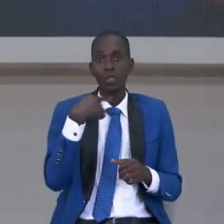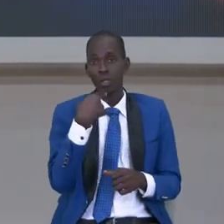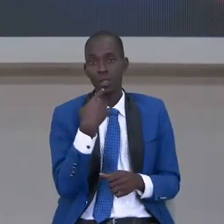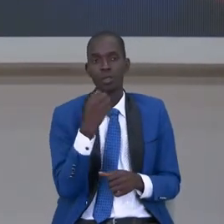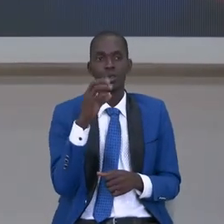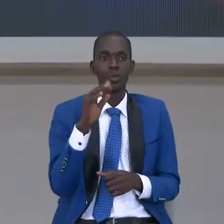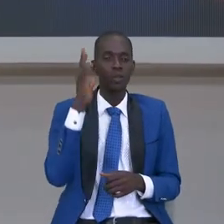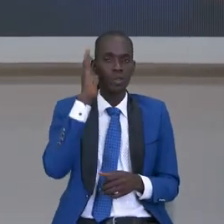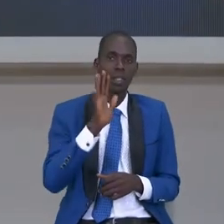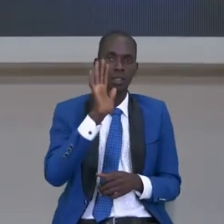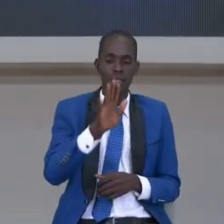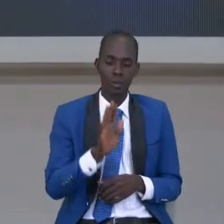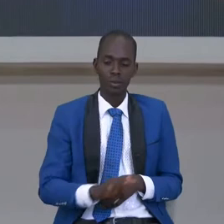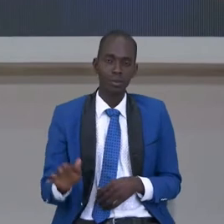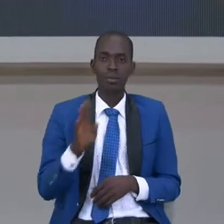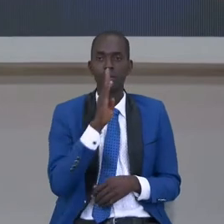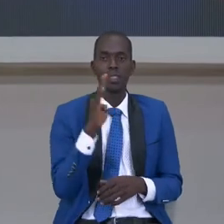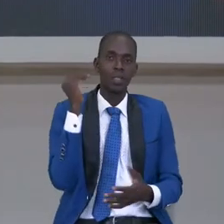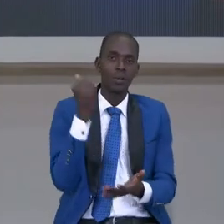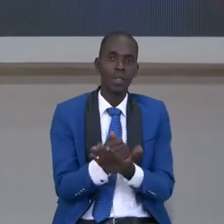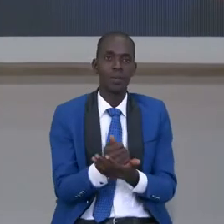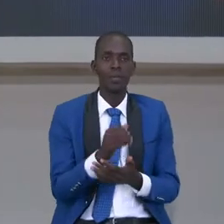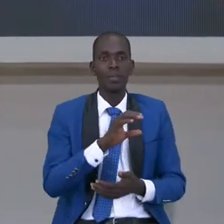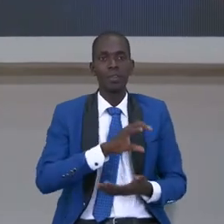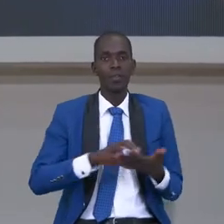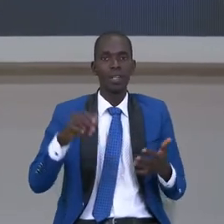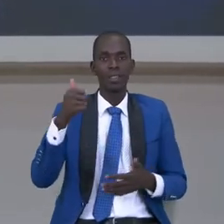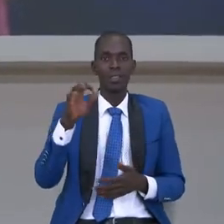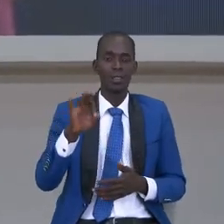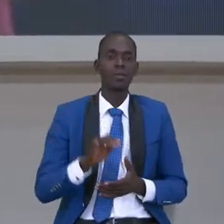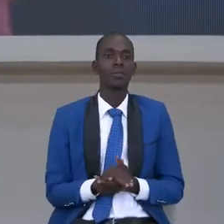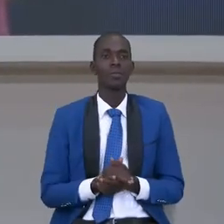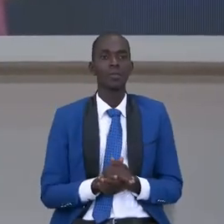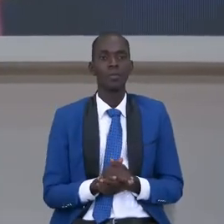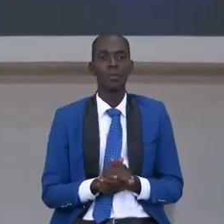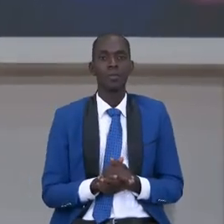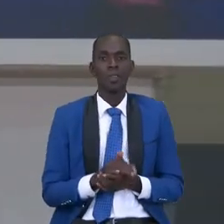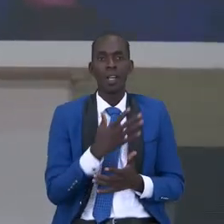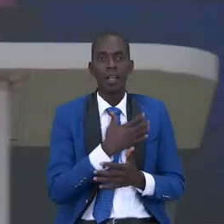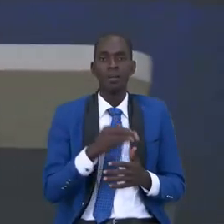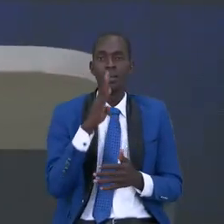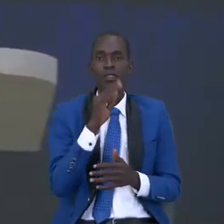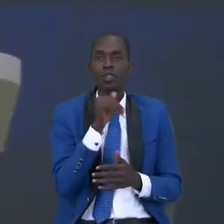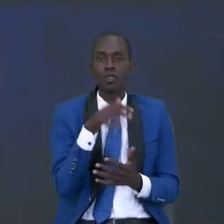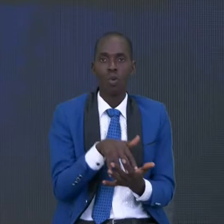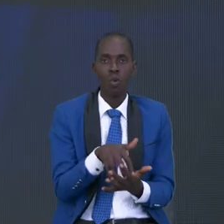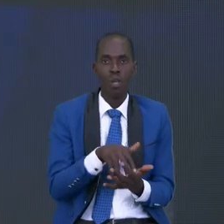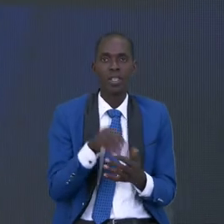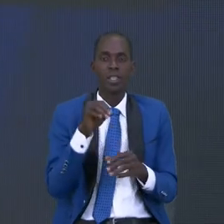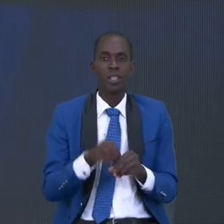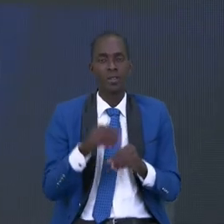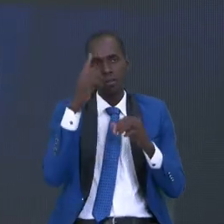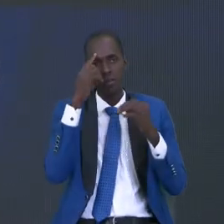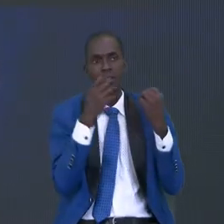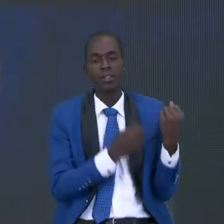shall thy seed be. Verse 19, in verse 19, and be not weak